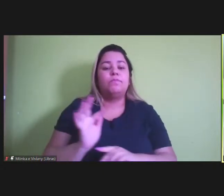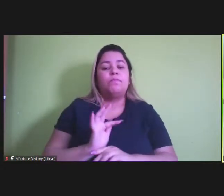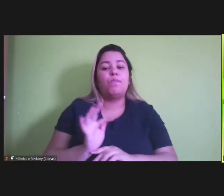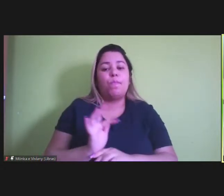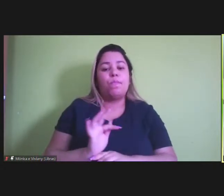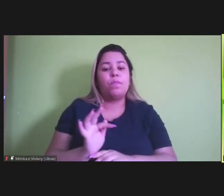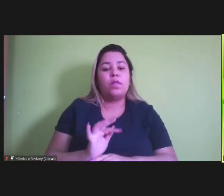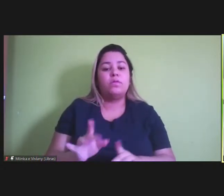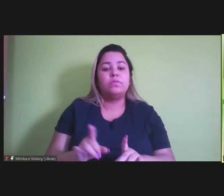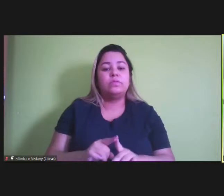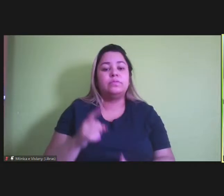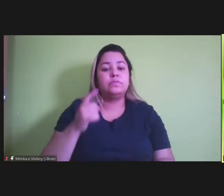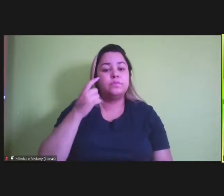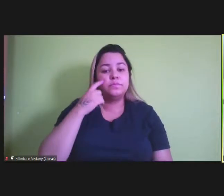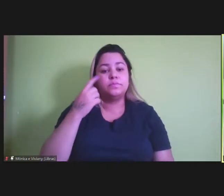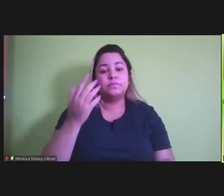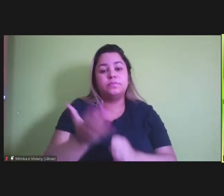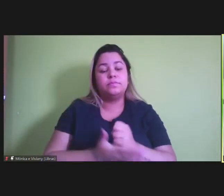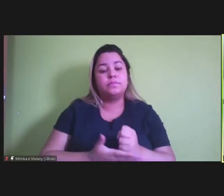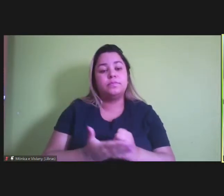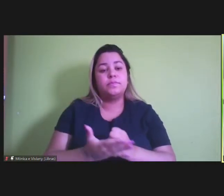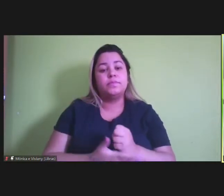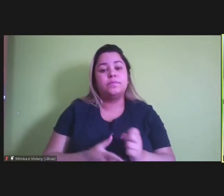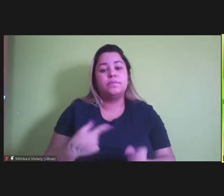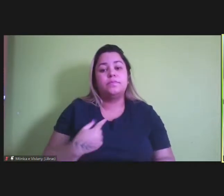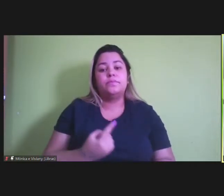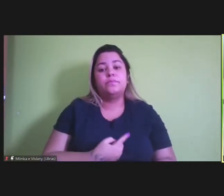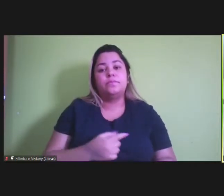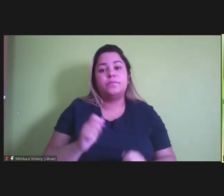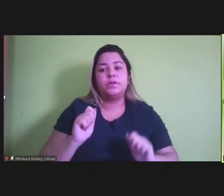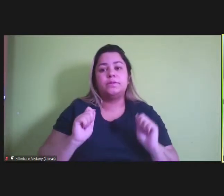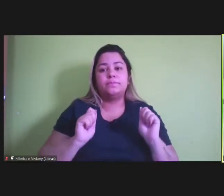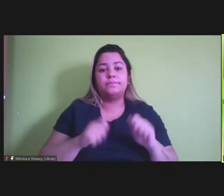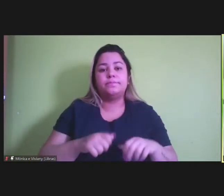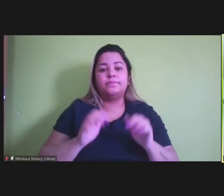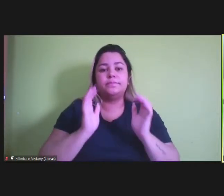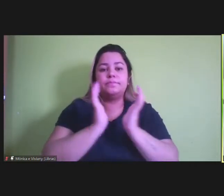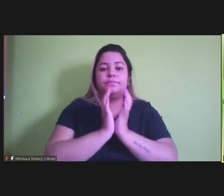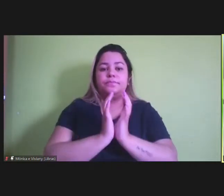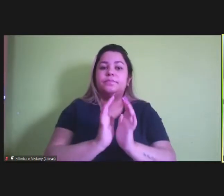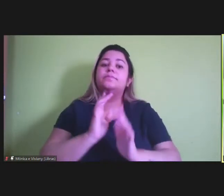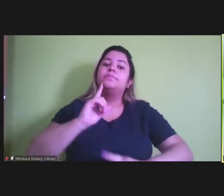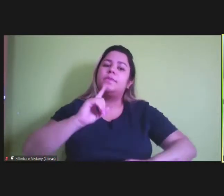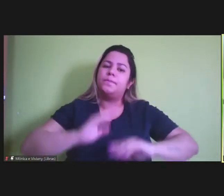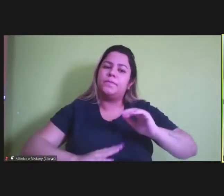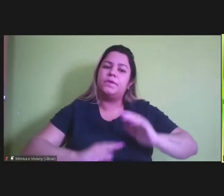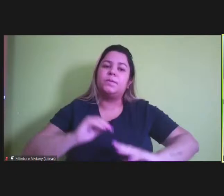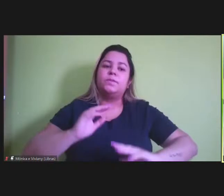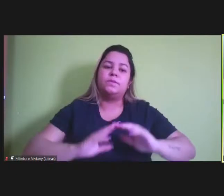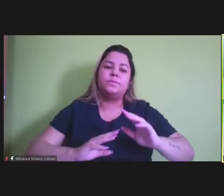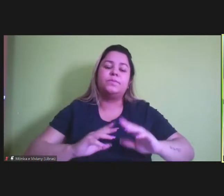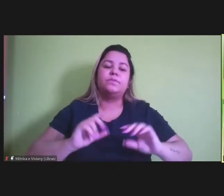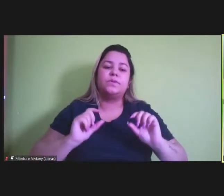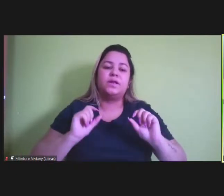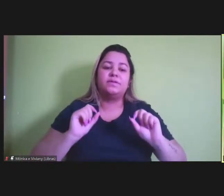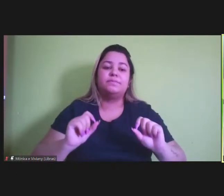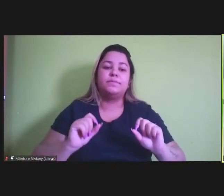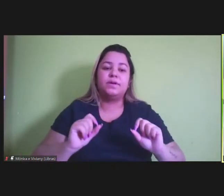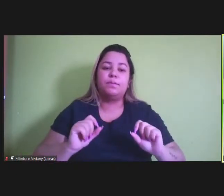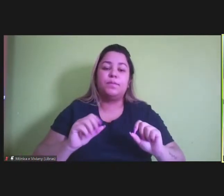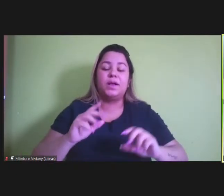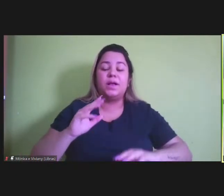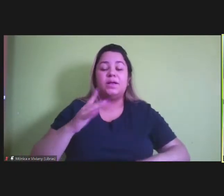food and nutrition in their education to basic healthcare, but we also need a multi-professional team, professionals that are not